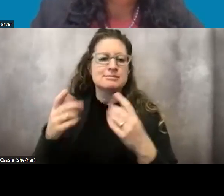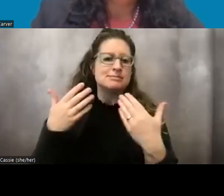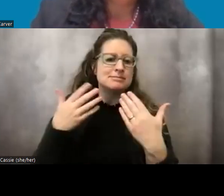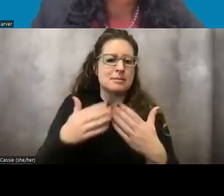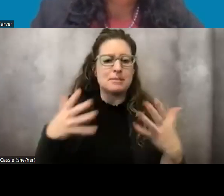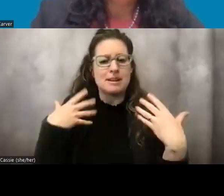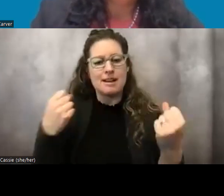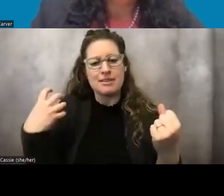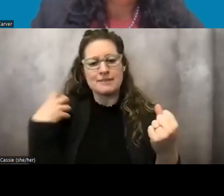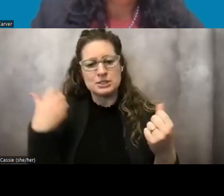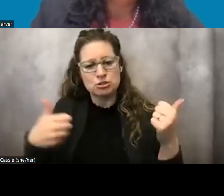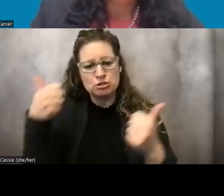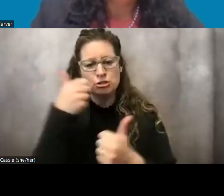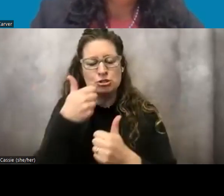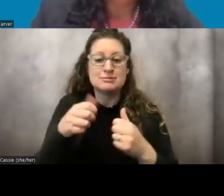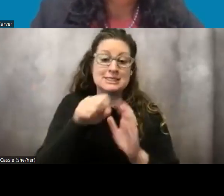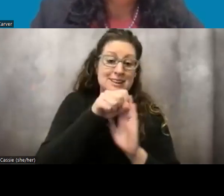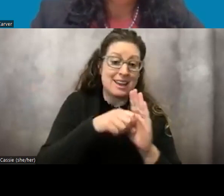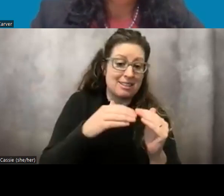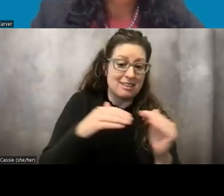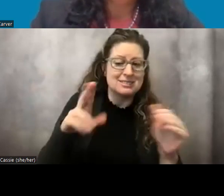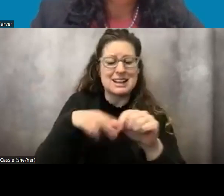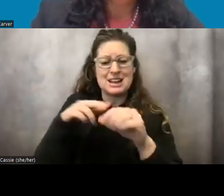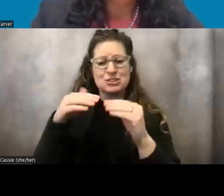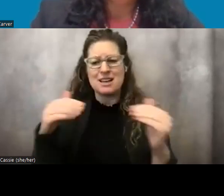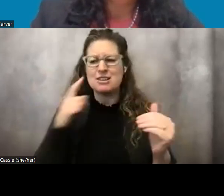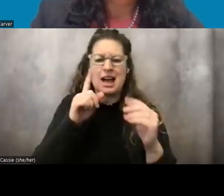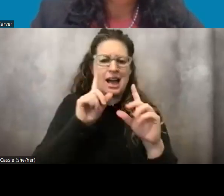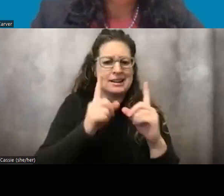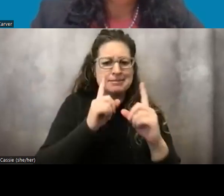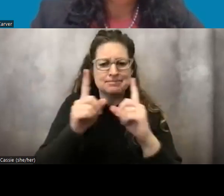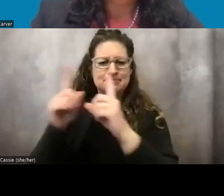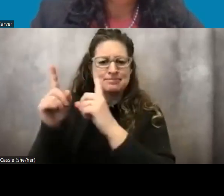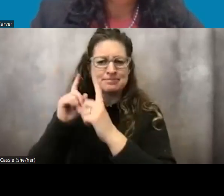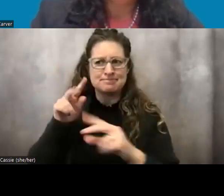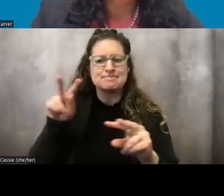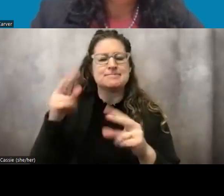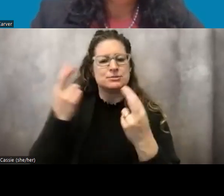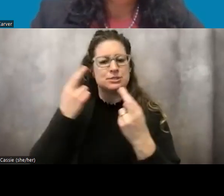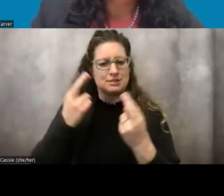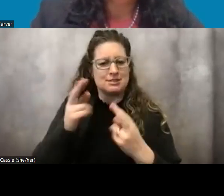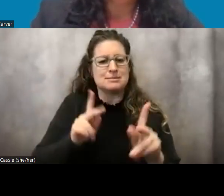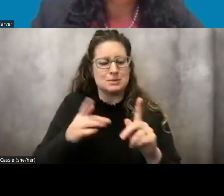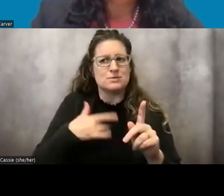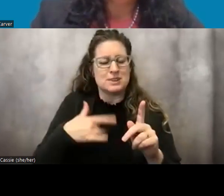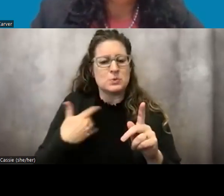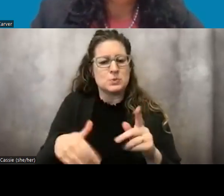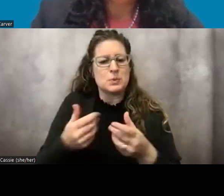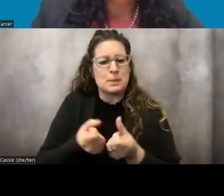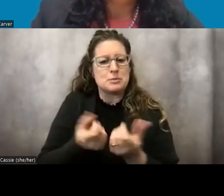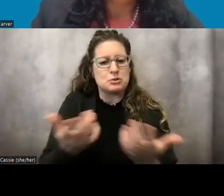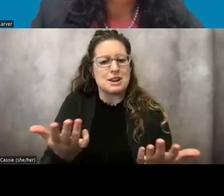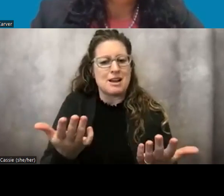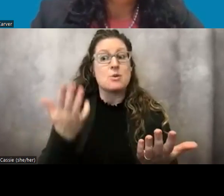national level is that people feel really burnt out, in part because they know that the trust in the communities